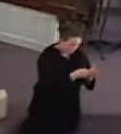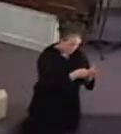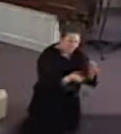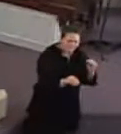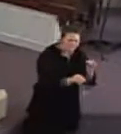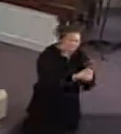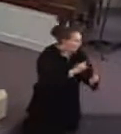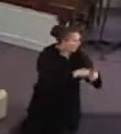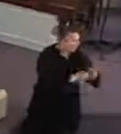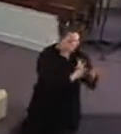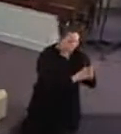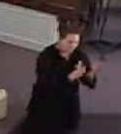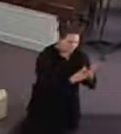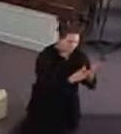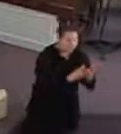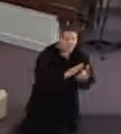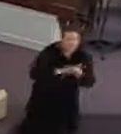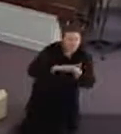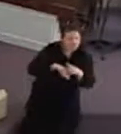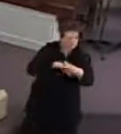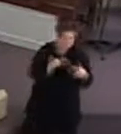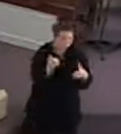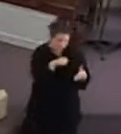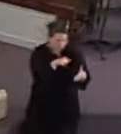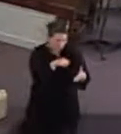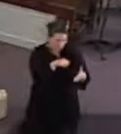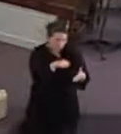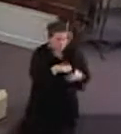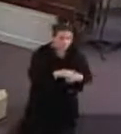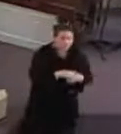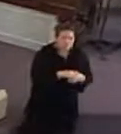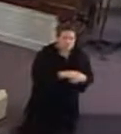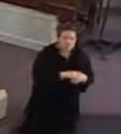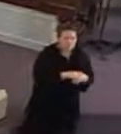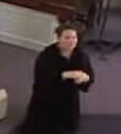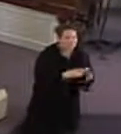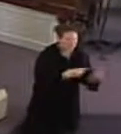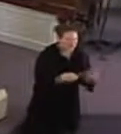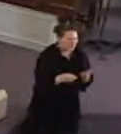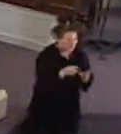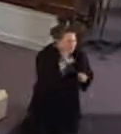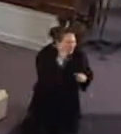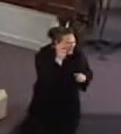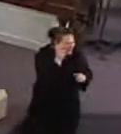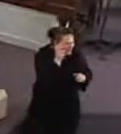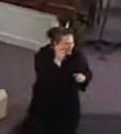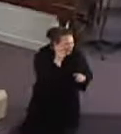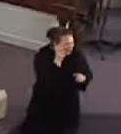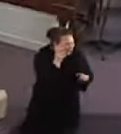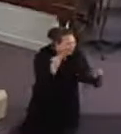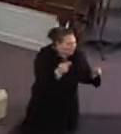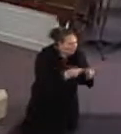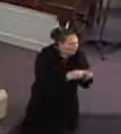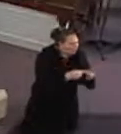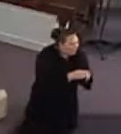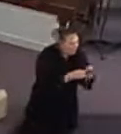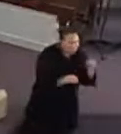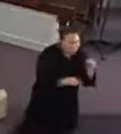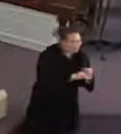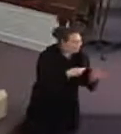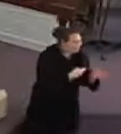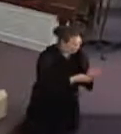if it's cold, it's pretty nice outside, amen? Amen. Well, we're getting ready to hear a word that's more true than what I just said. And so we